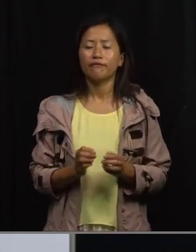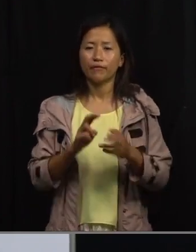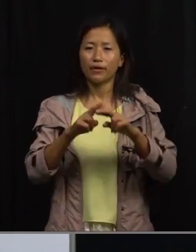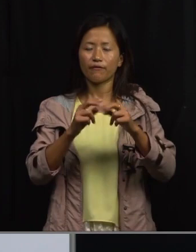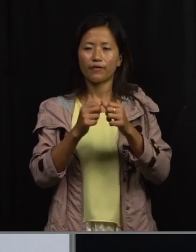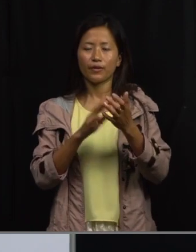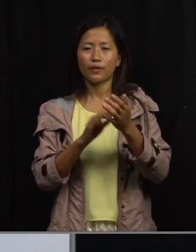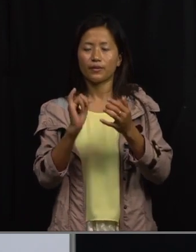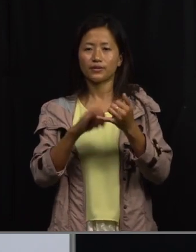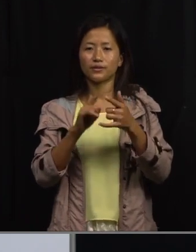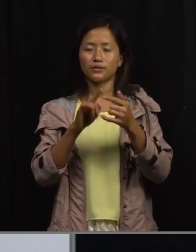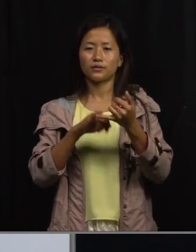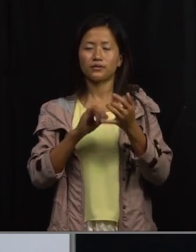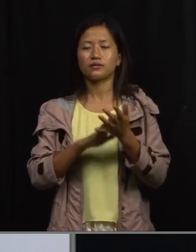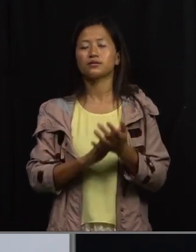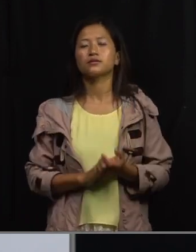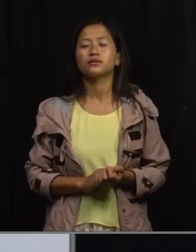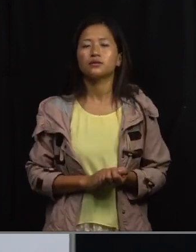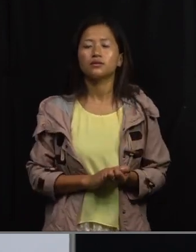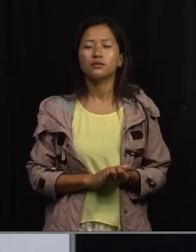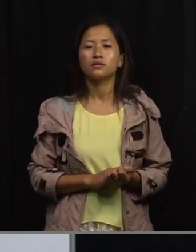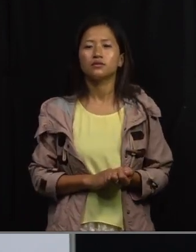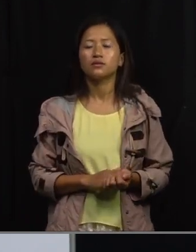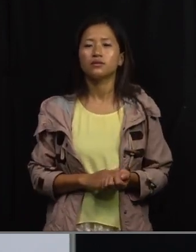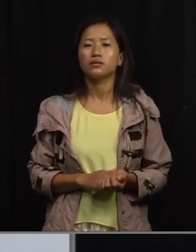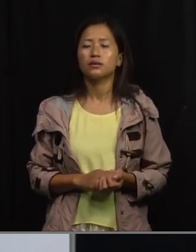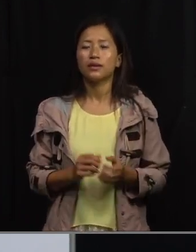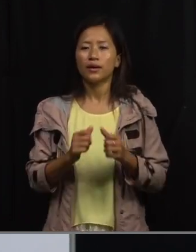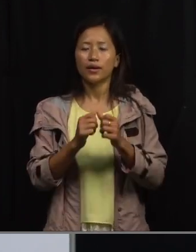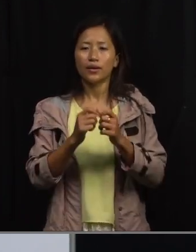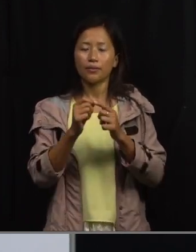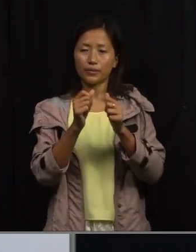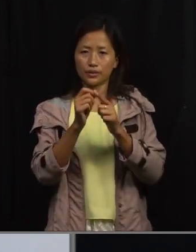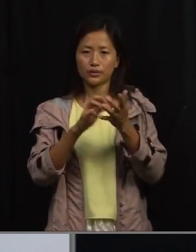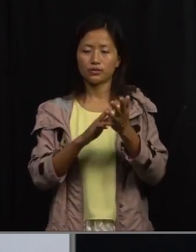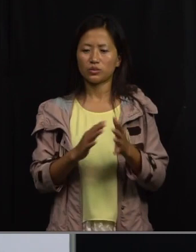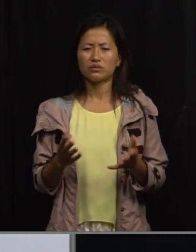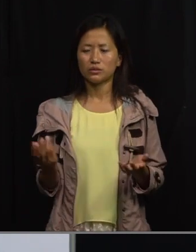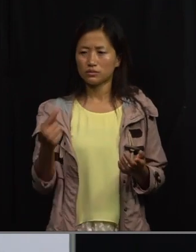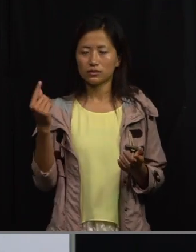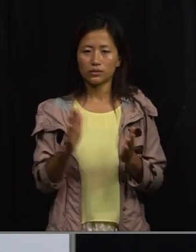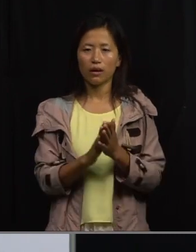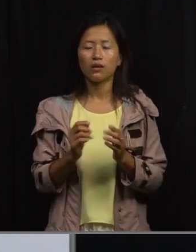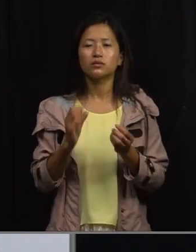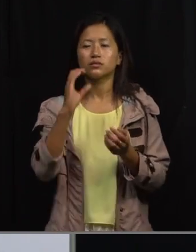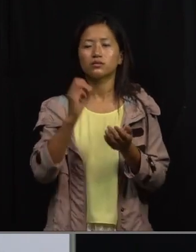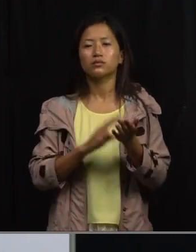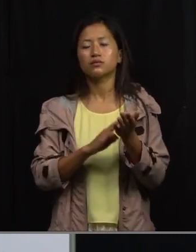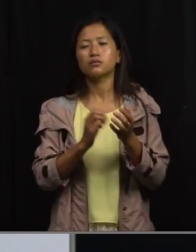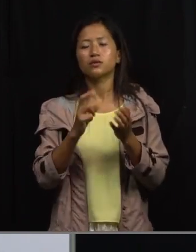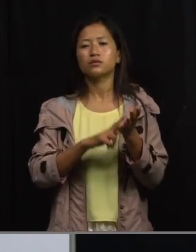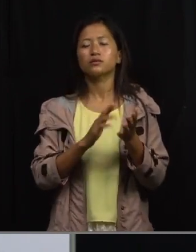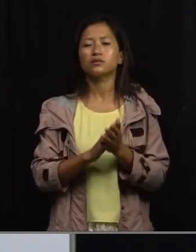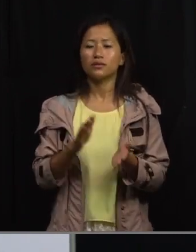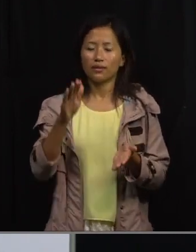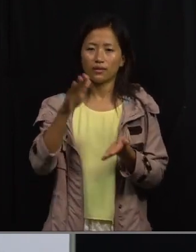famines, okay? And so, as I said, these epidemics were also very common, okay? Why? Because the people, they have